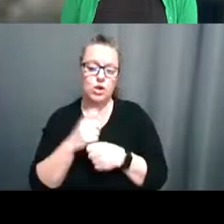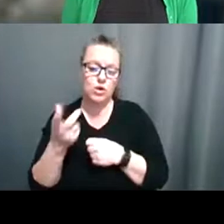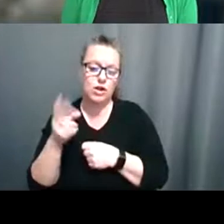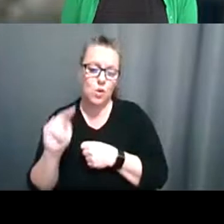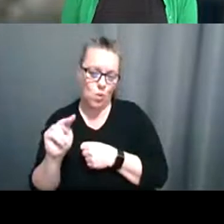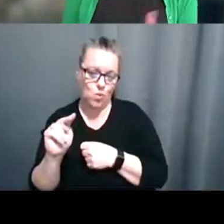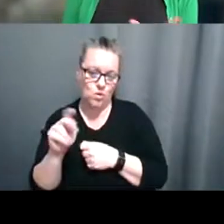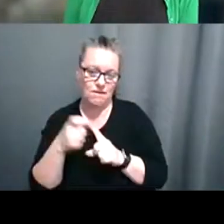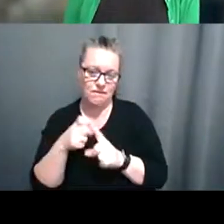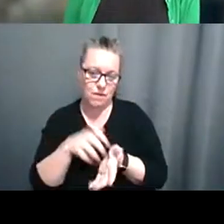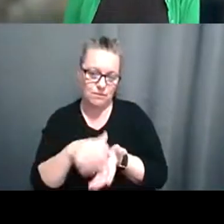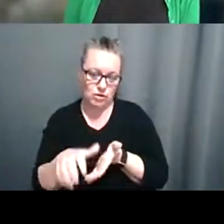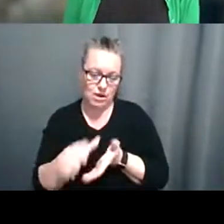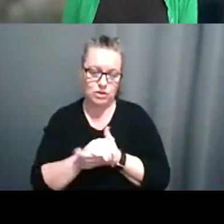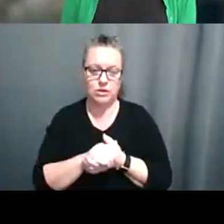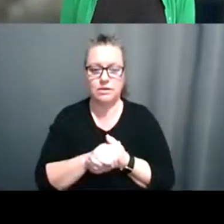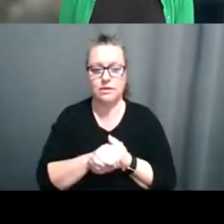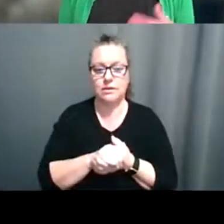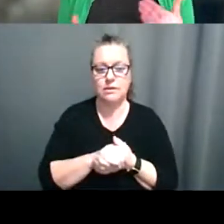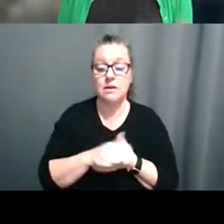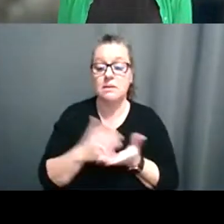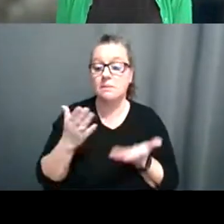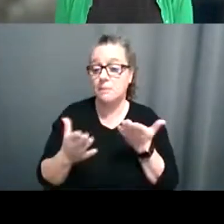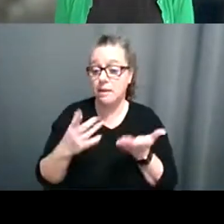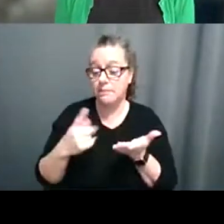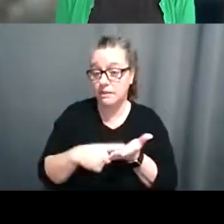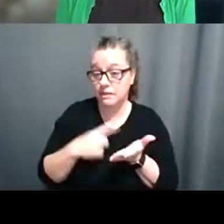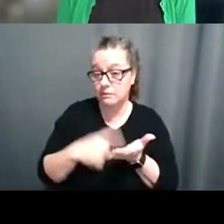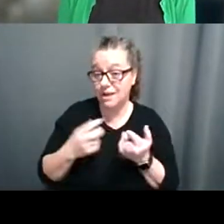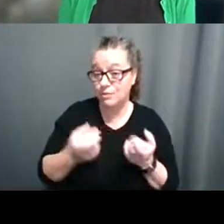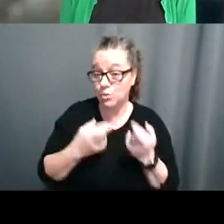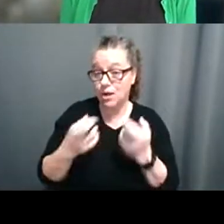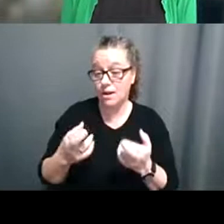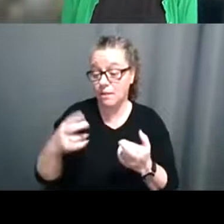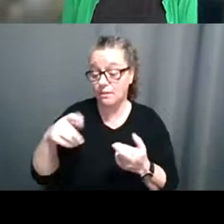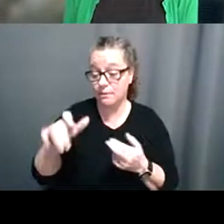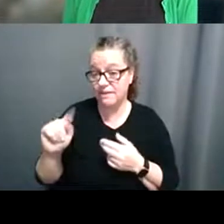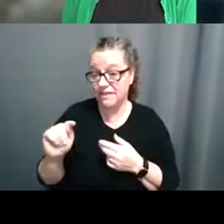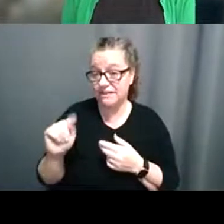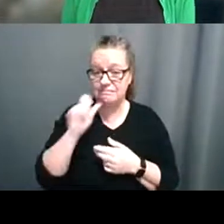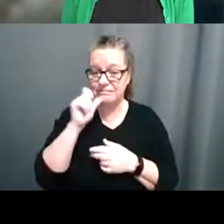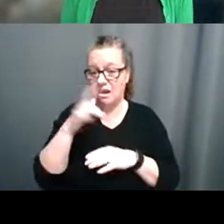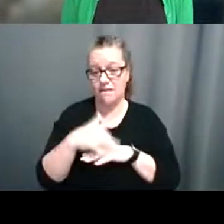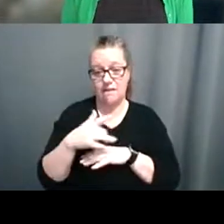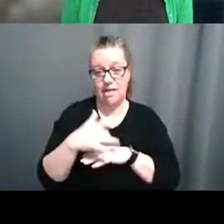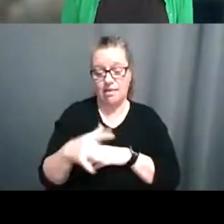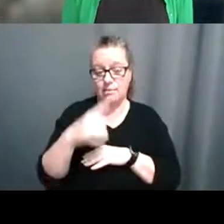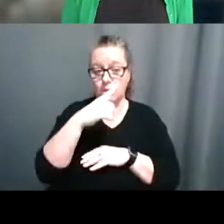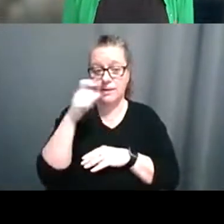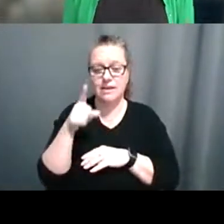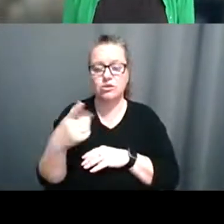scratch. There also might be times where recommended pivot tables is not available because you